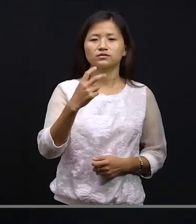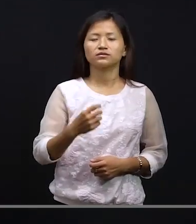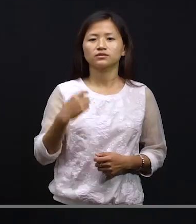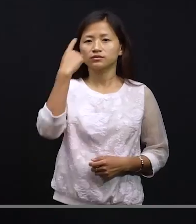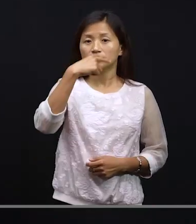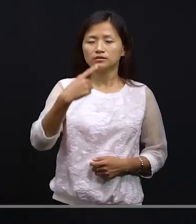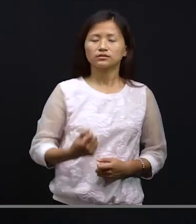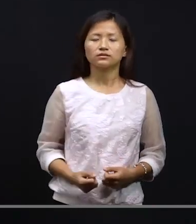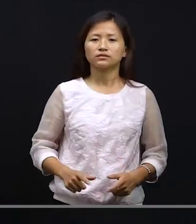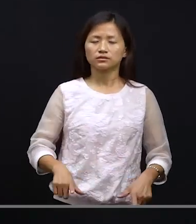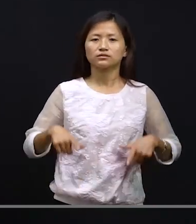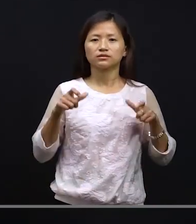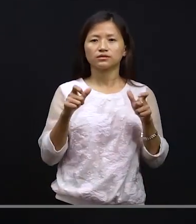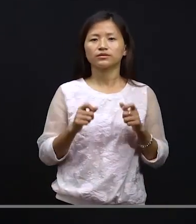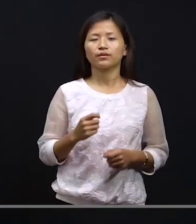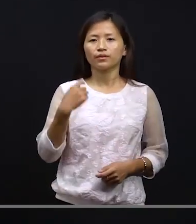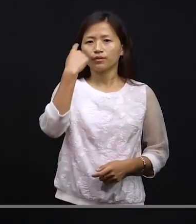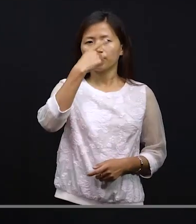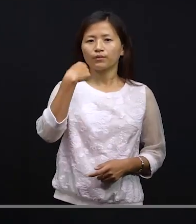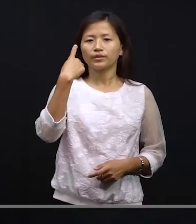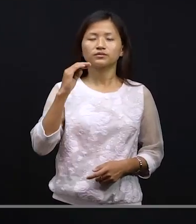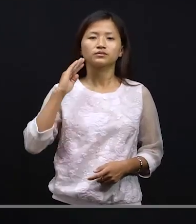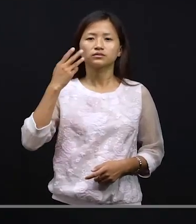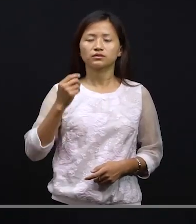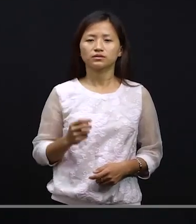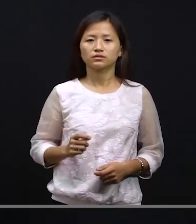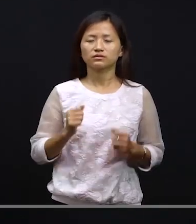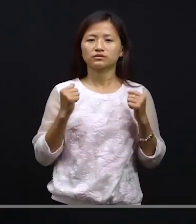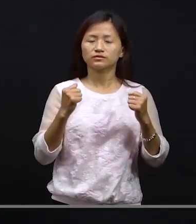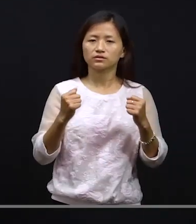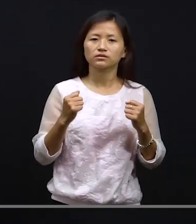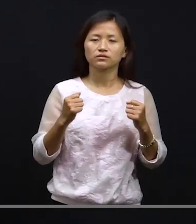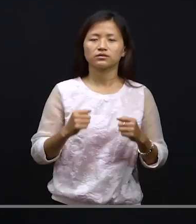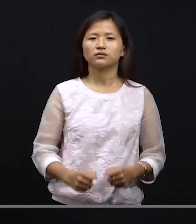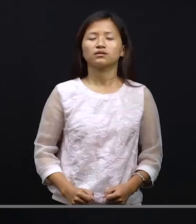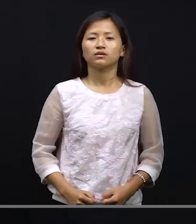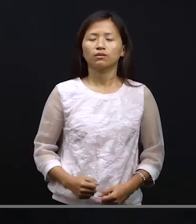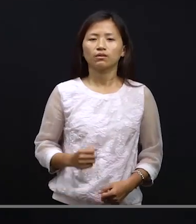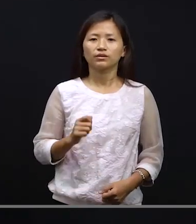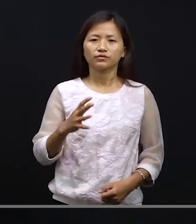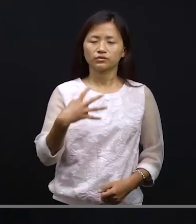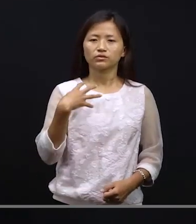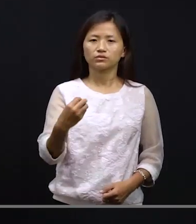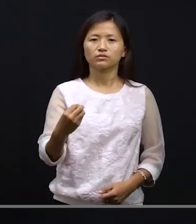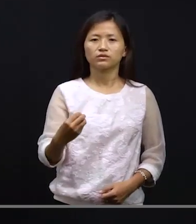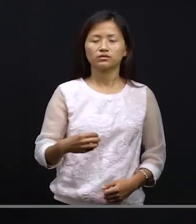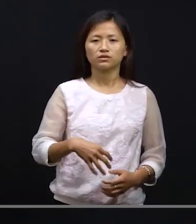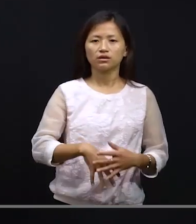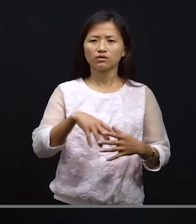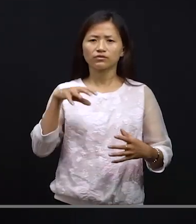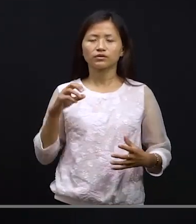life. When you are in a difficult situation, what do? Even if you don't want, out of